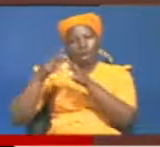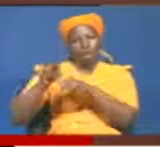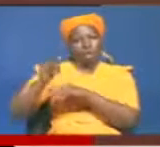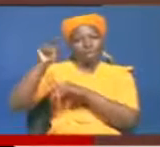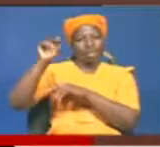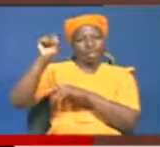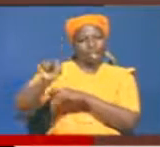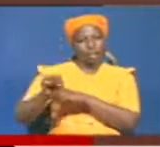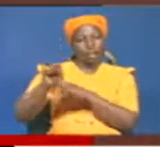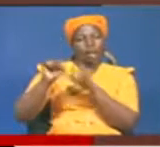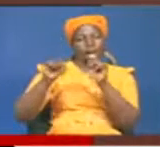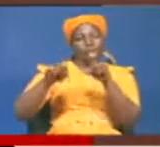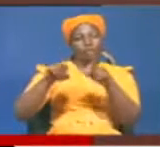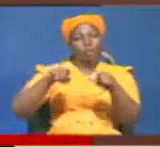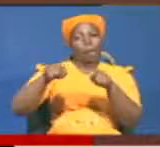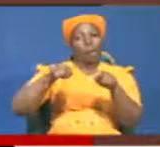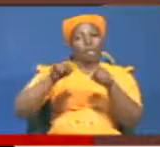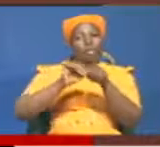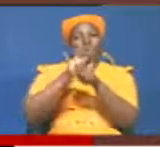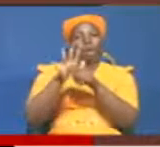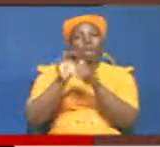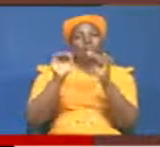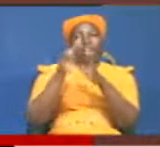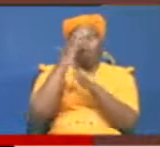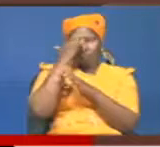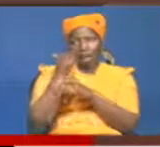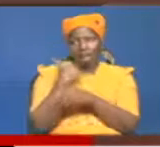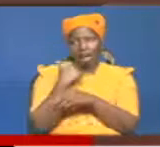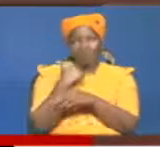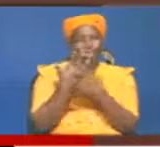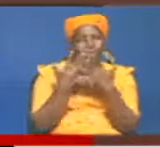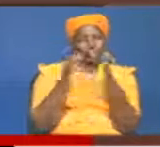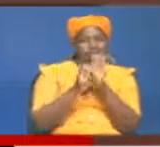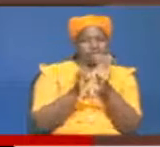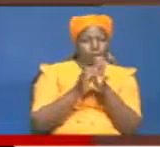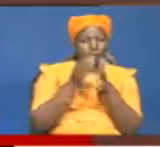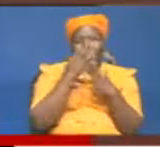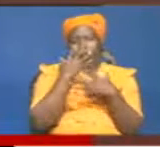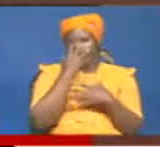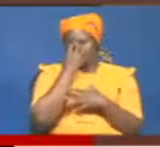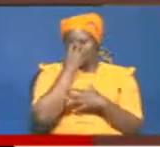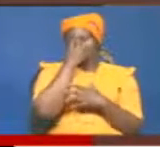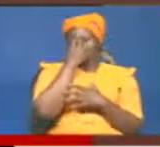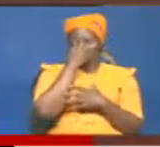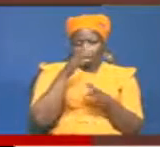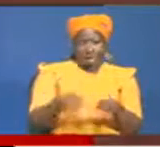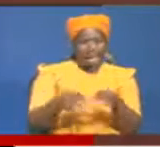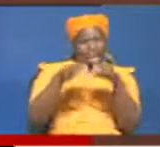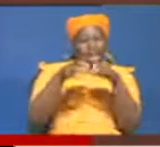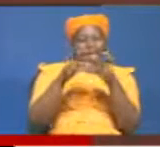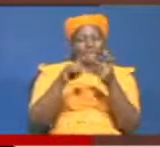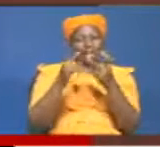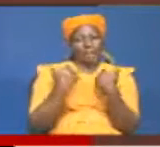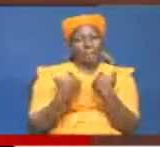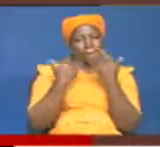not able to manage COVID-19 because of lack of things like oxygen cylinders, the beds, among others, as a result of underfunding due